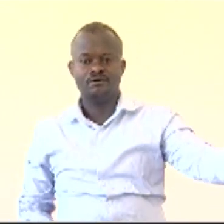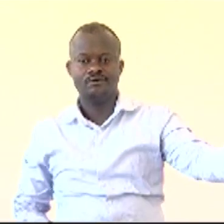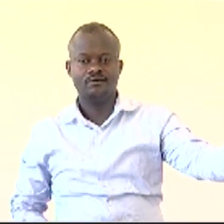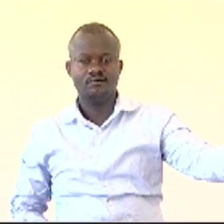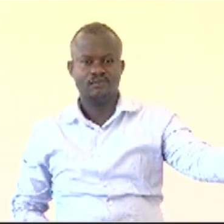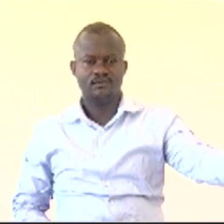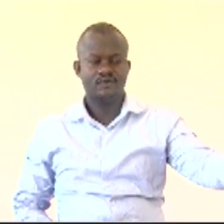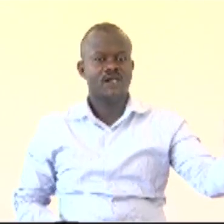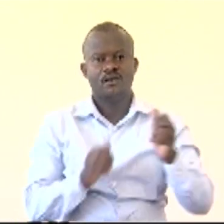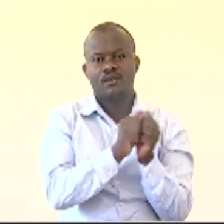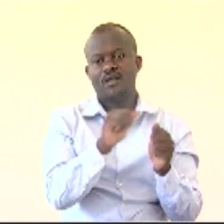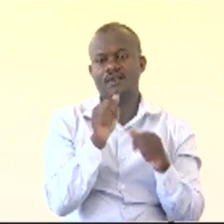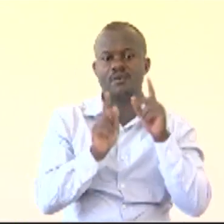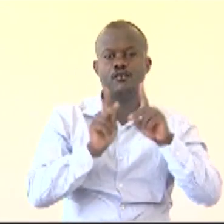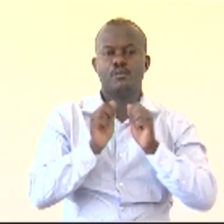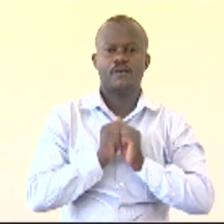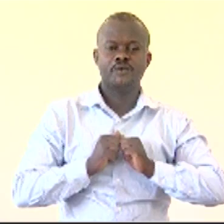people.